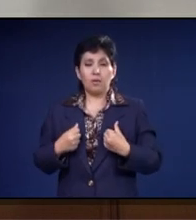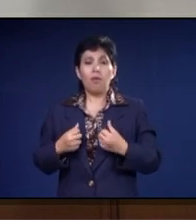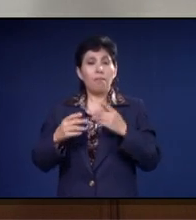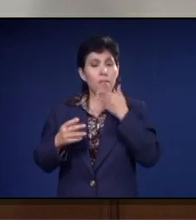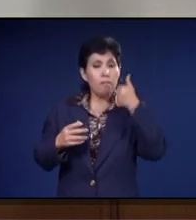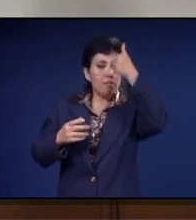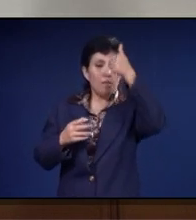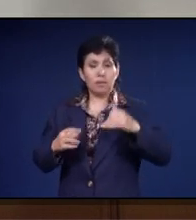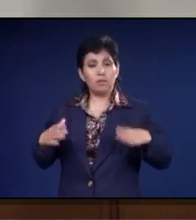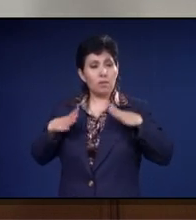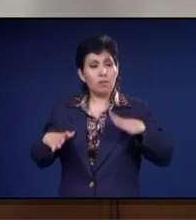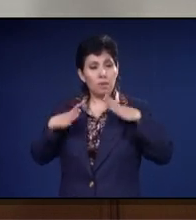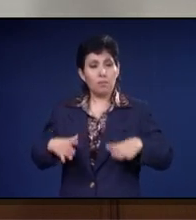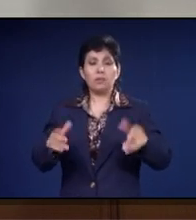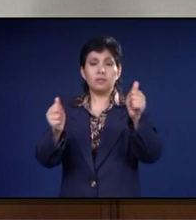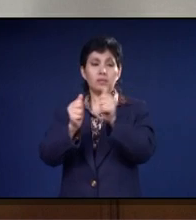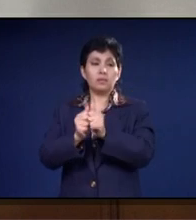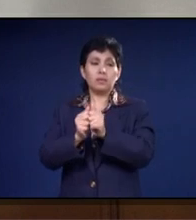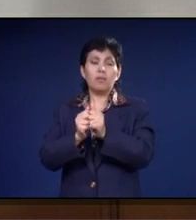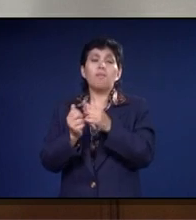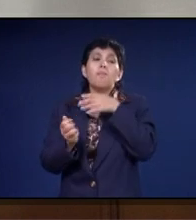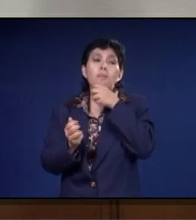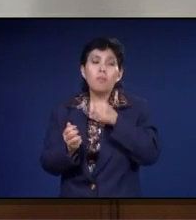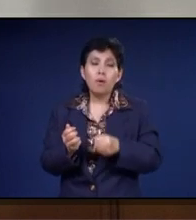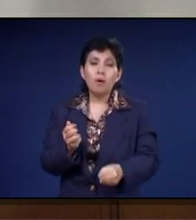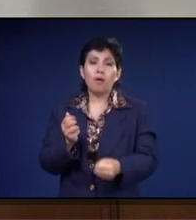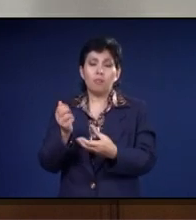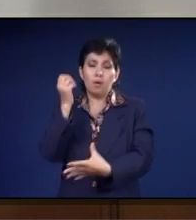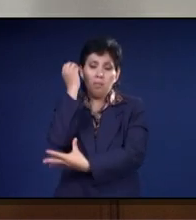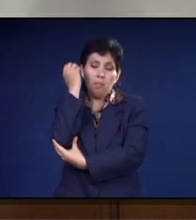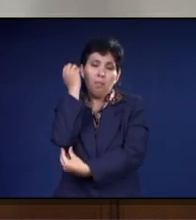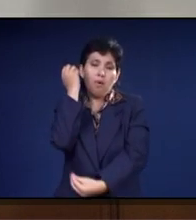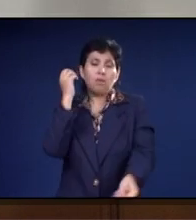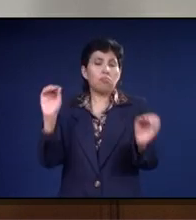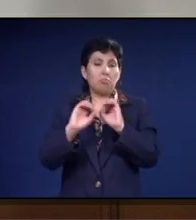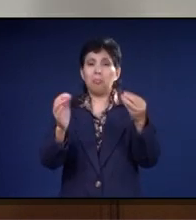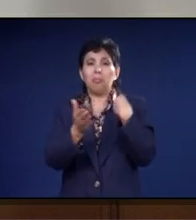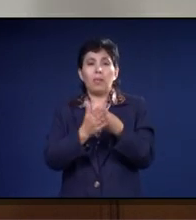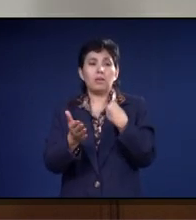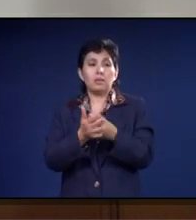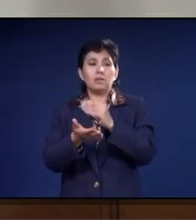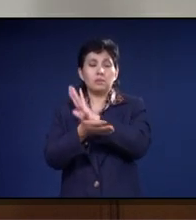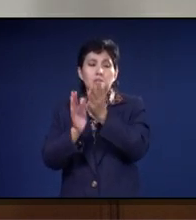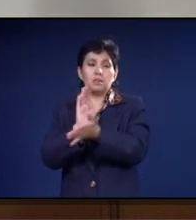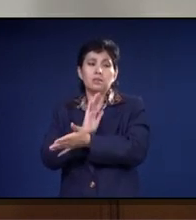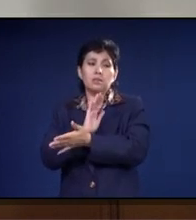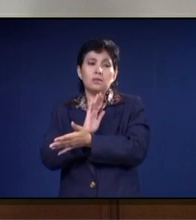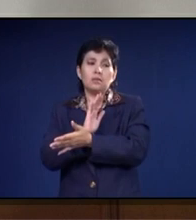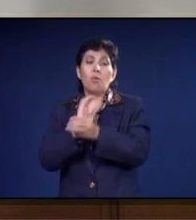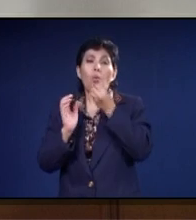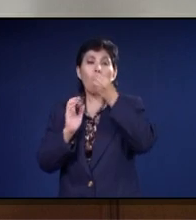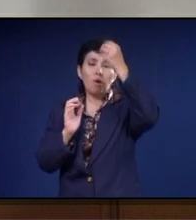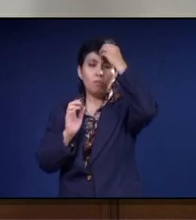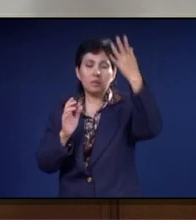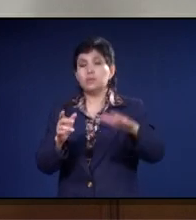kancil. Now, would you see someone with kancil as poor or having no money? But again, it's often the case, but